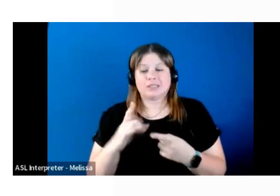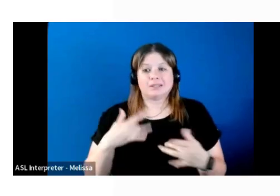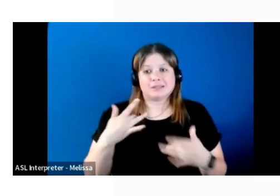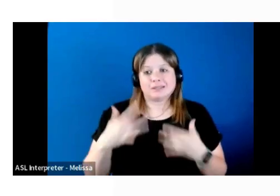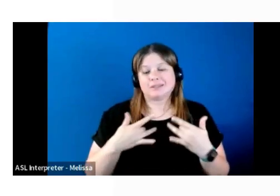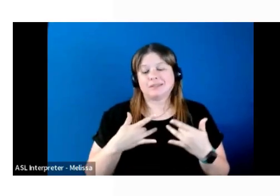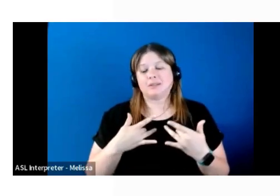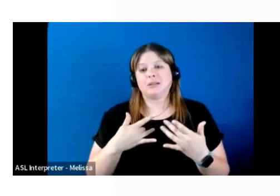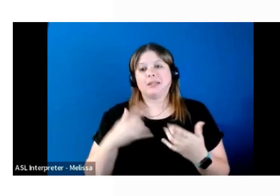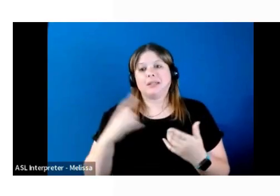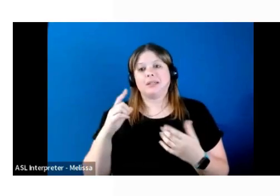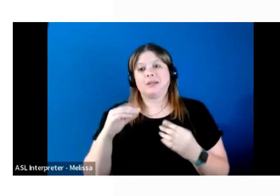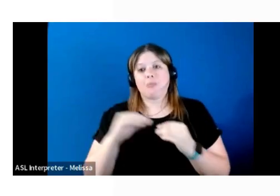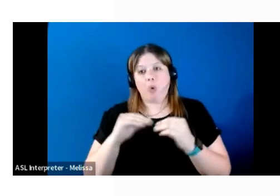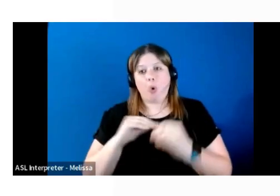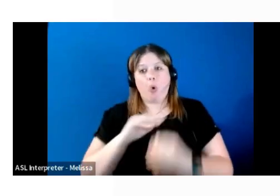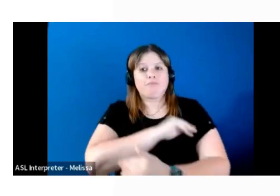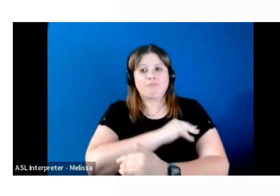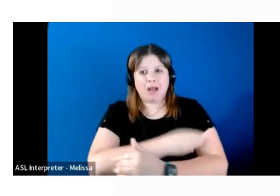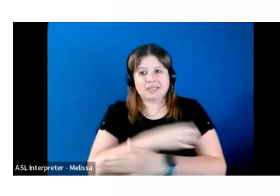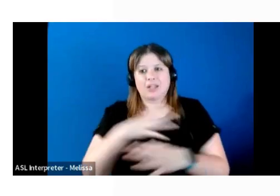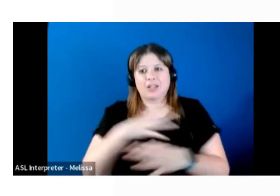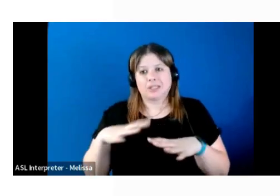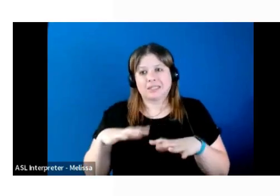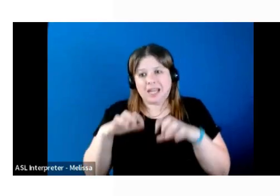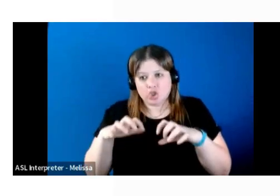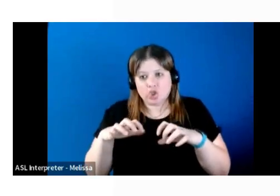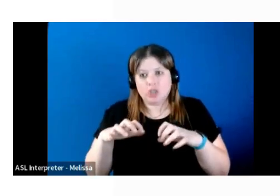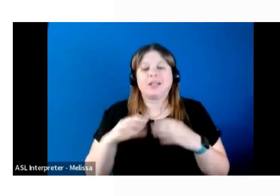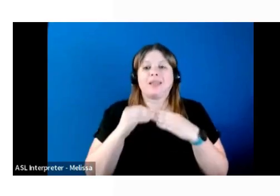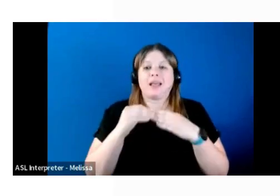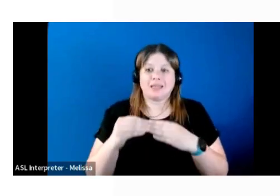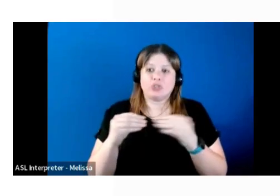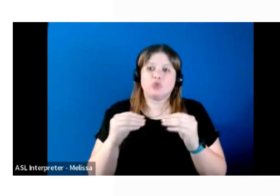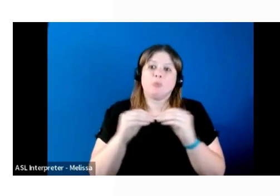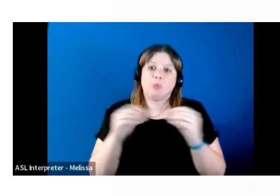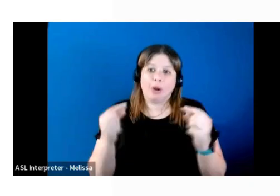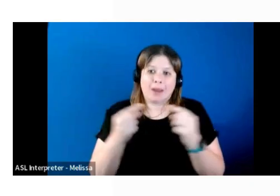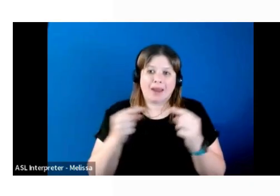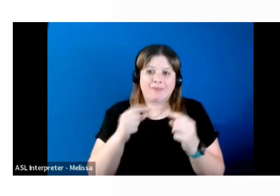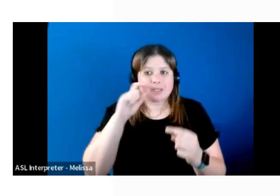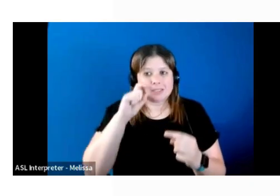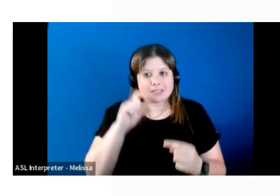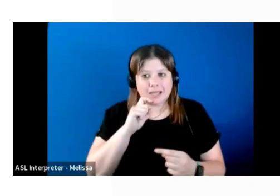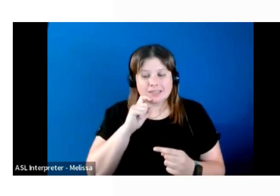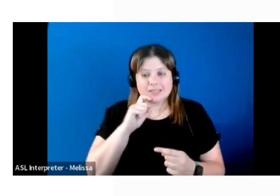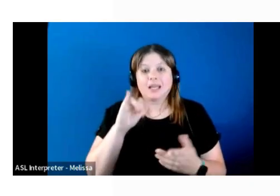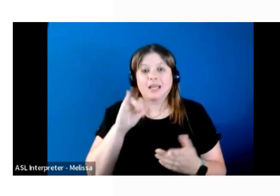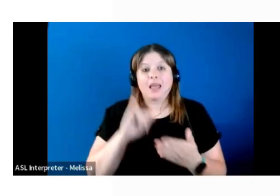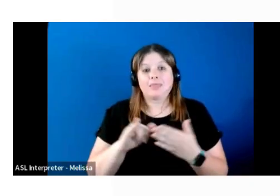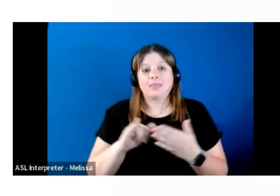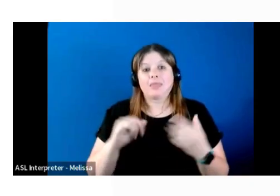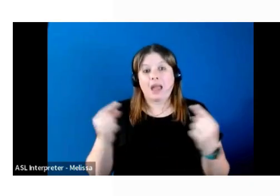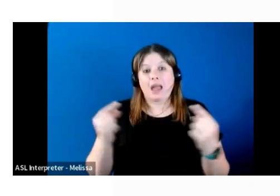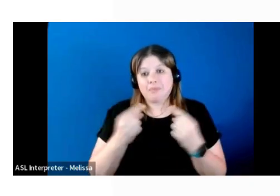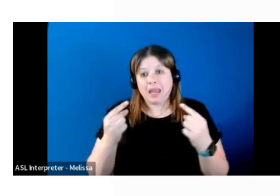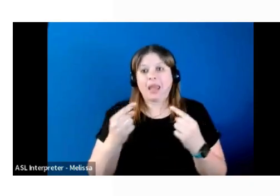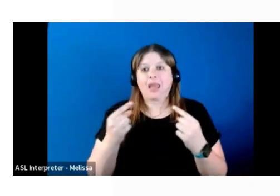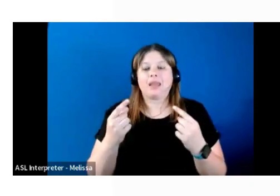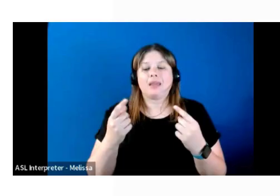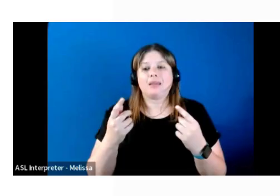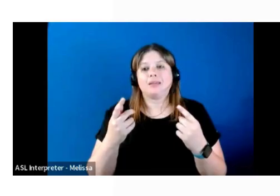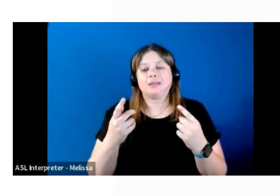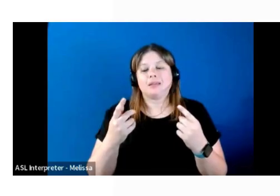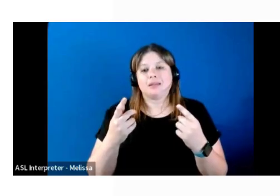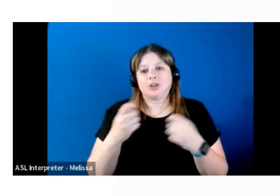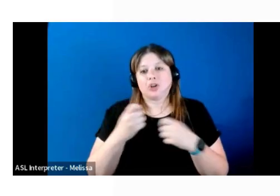can lead to more painful sex. And the pain then intensifies this muscle guarding reflex response.